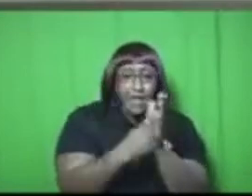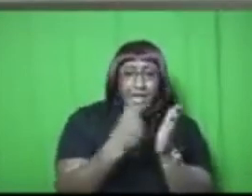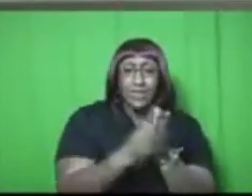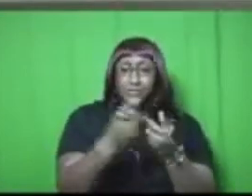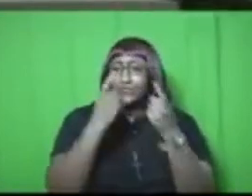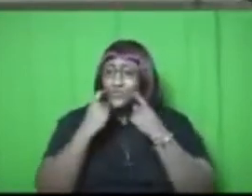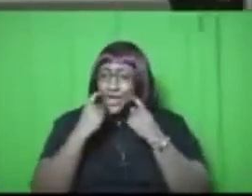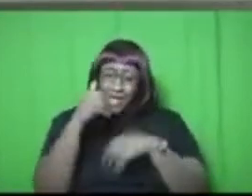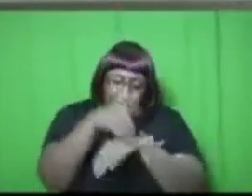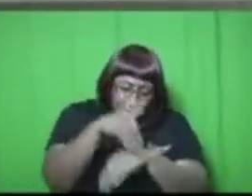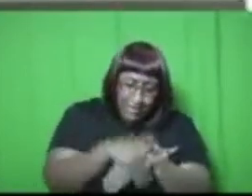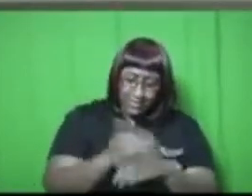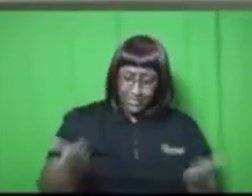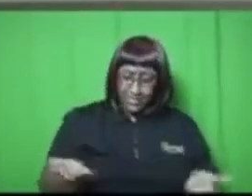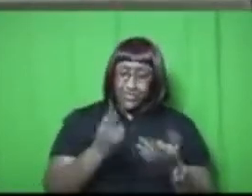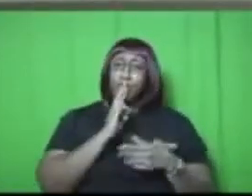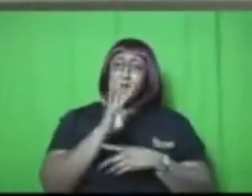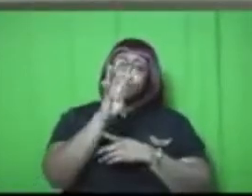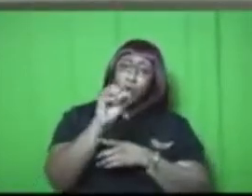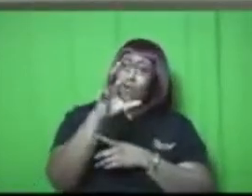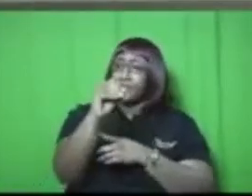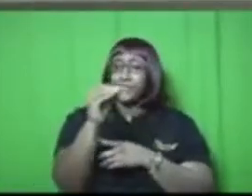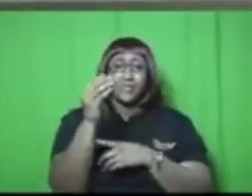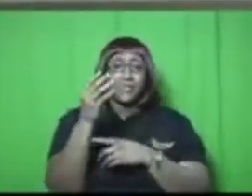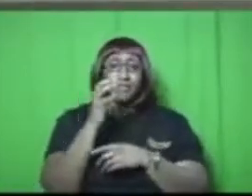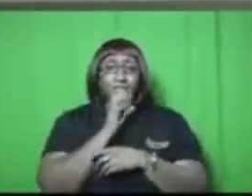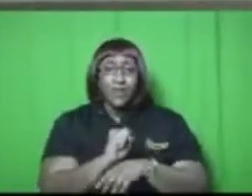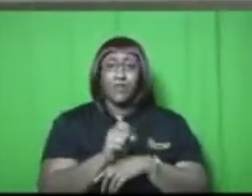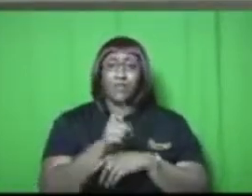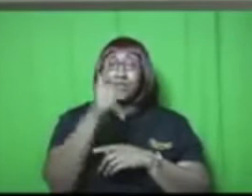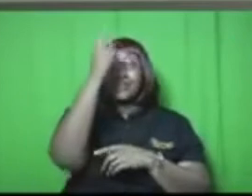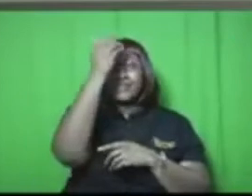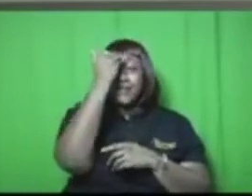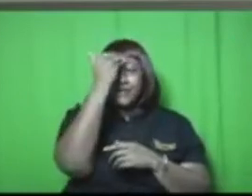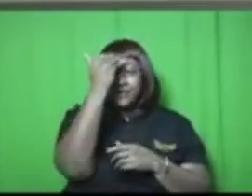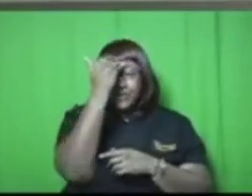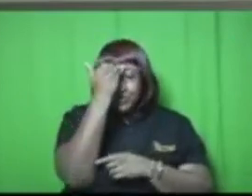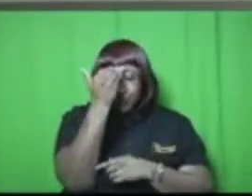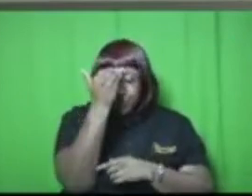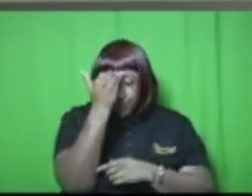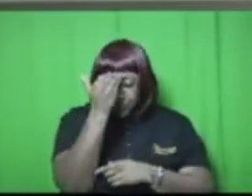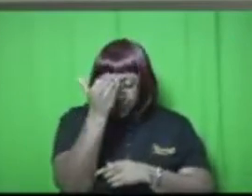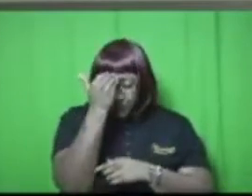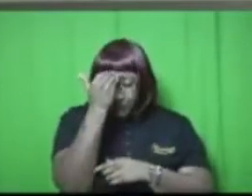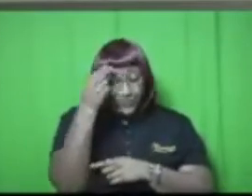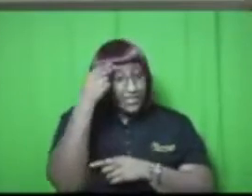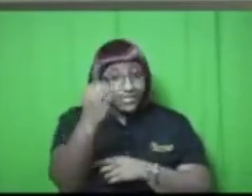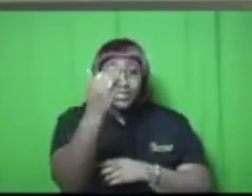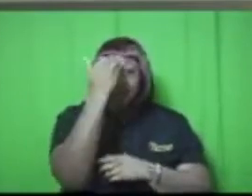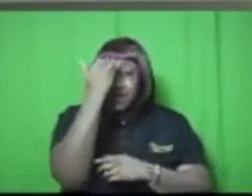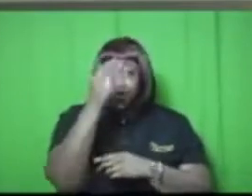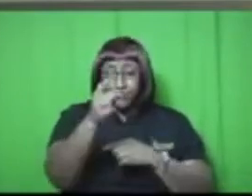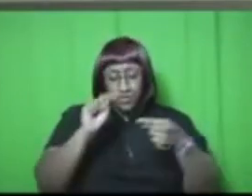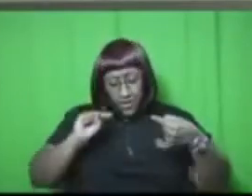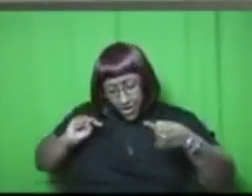you cried at night, and here you are 40, 50 years old, and he knows. Yes, sir. He knows you are